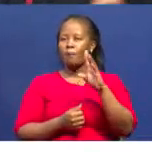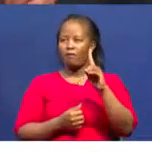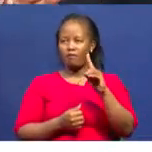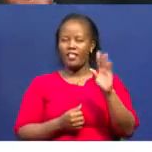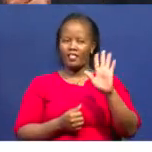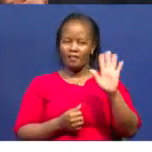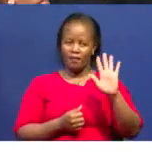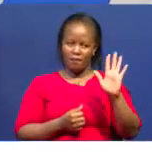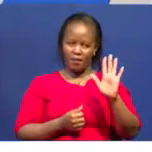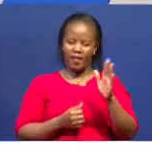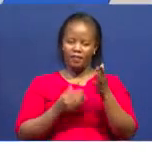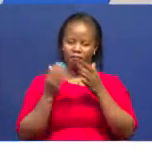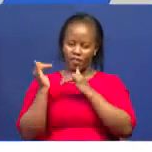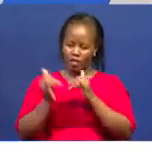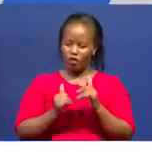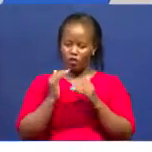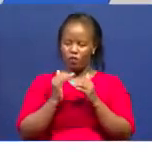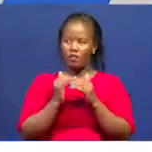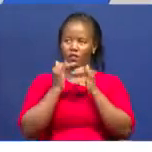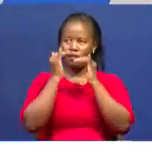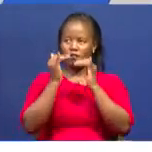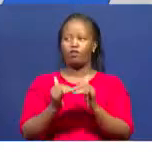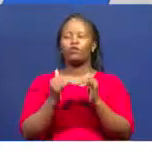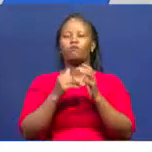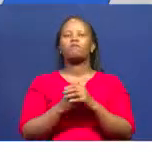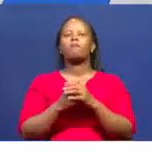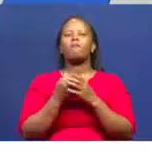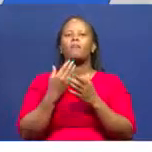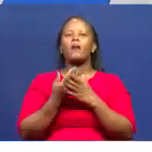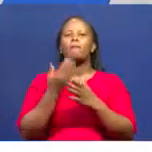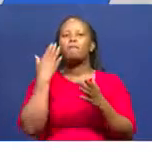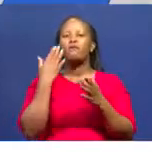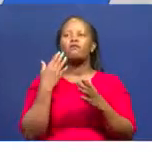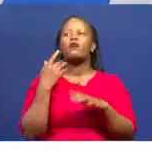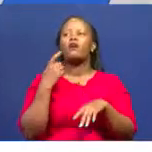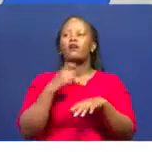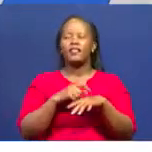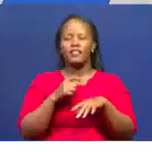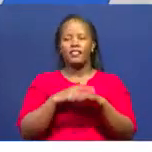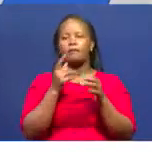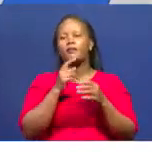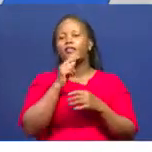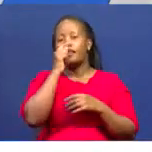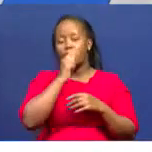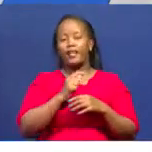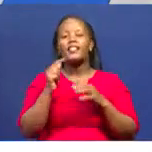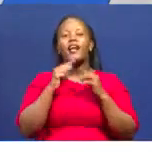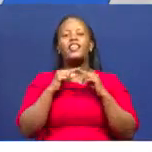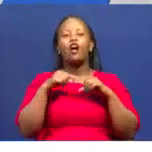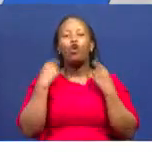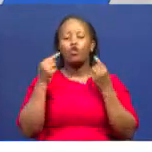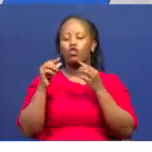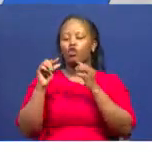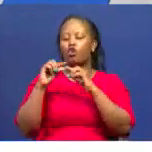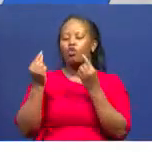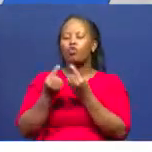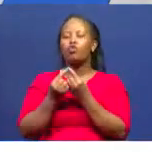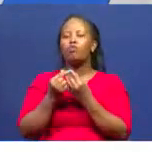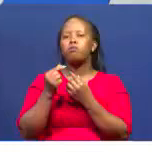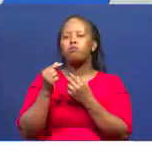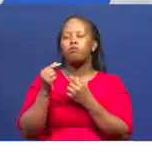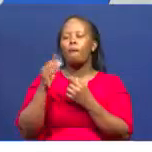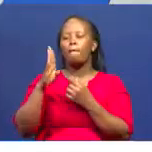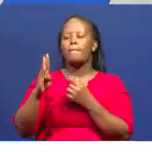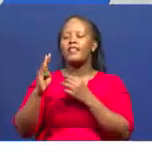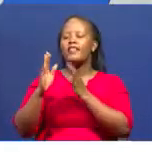Jeffrey. Jeffrey, you know, when the fixtures were released and we found out that Tanzania was going to host two groups, Group B and Group D,